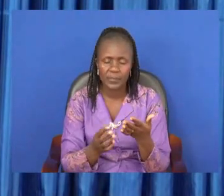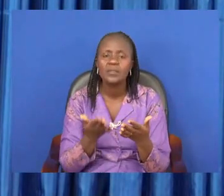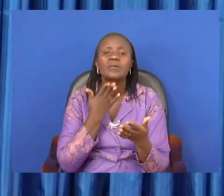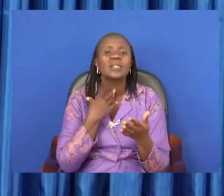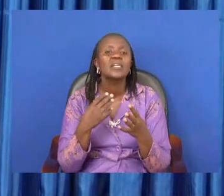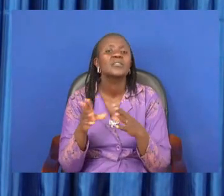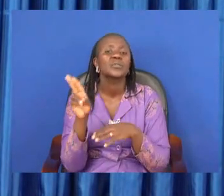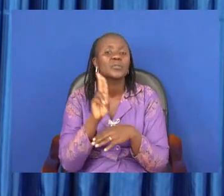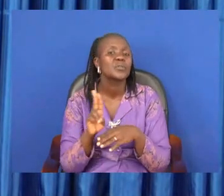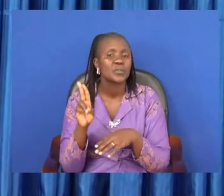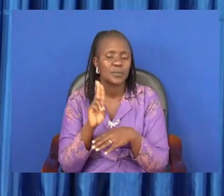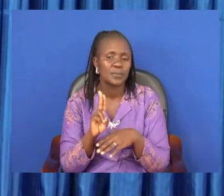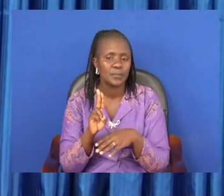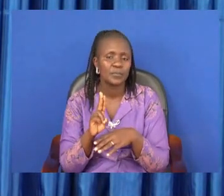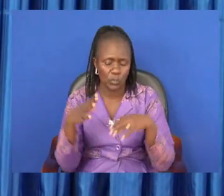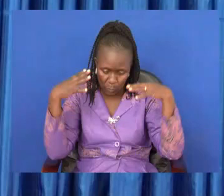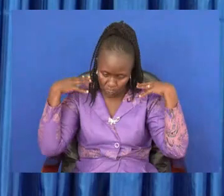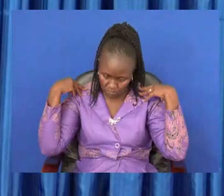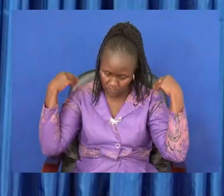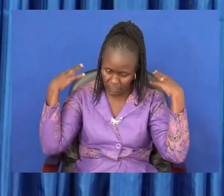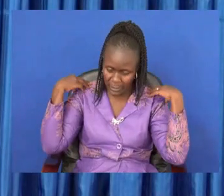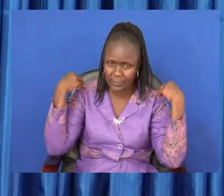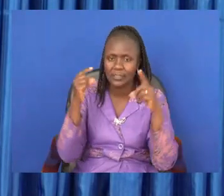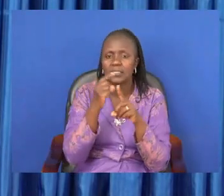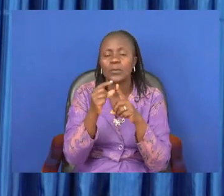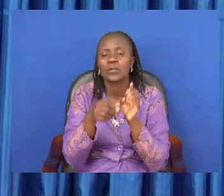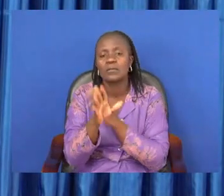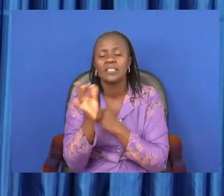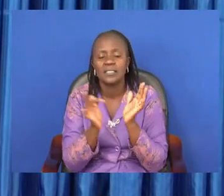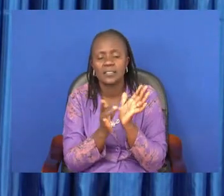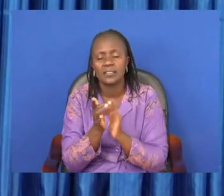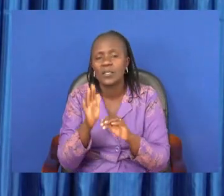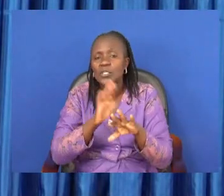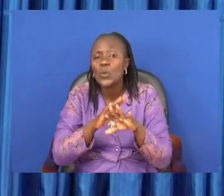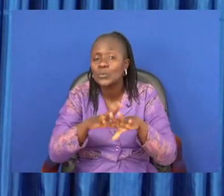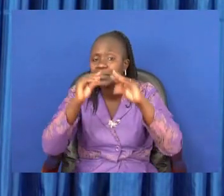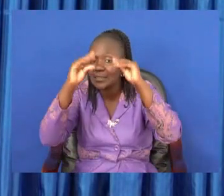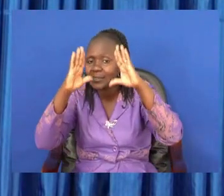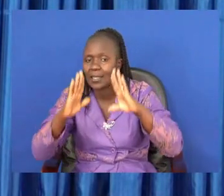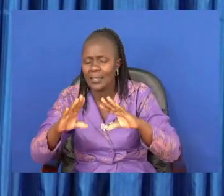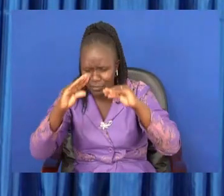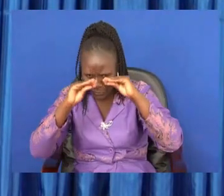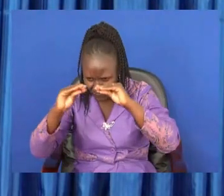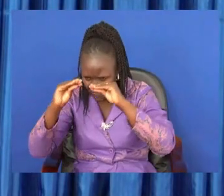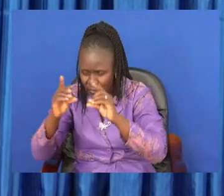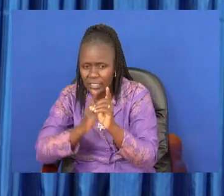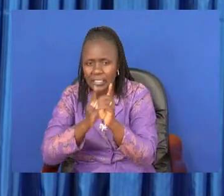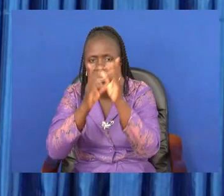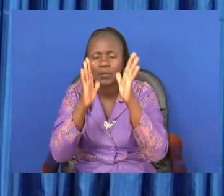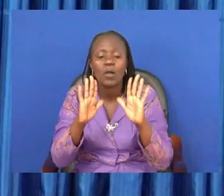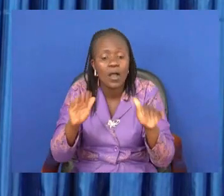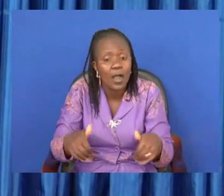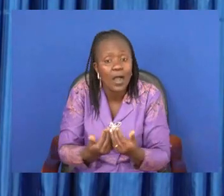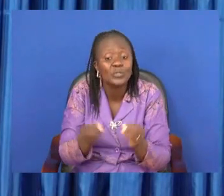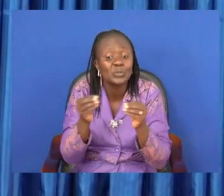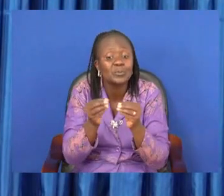to implement it. He wants us to apply it. So Jesus was a very good teacher. He taught his disciples how to